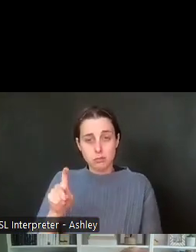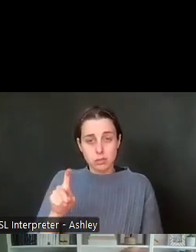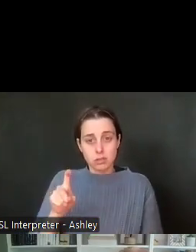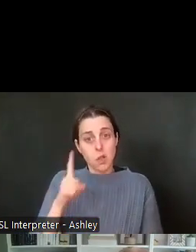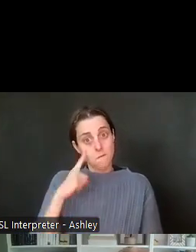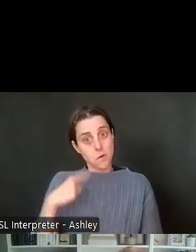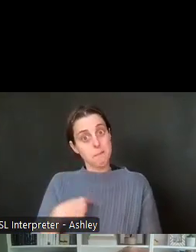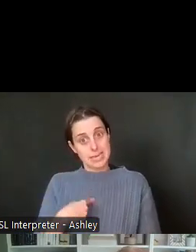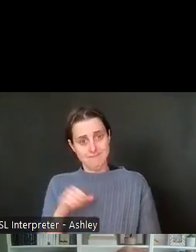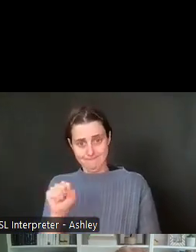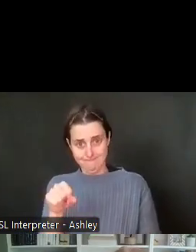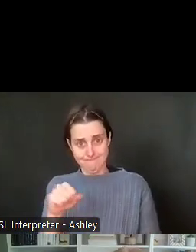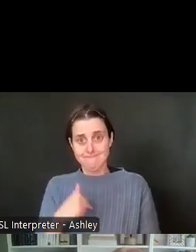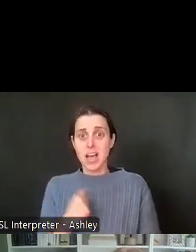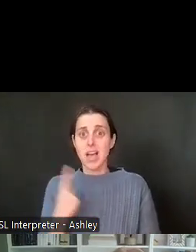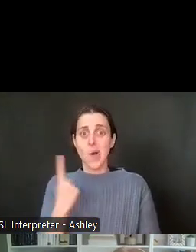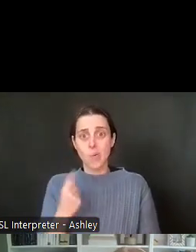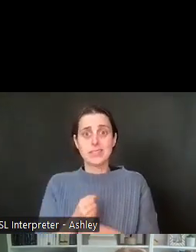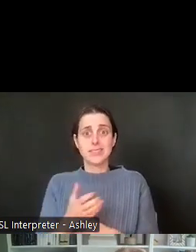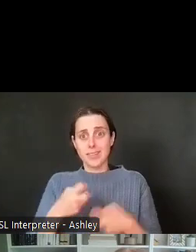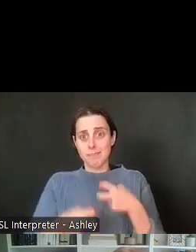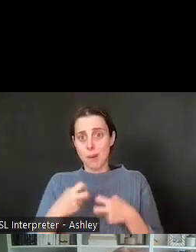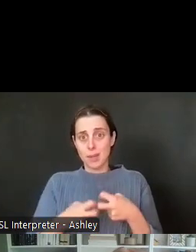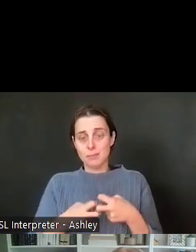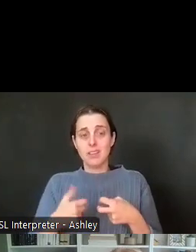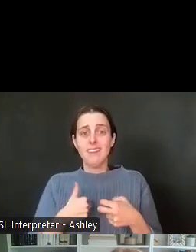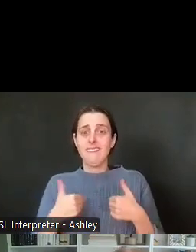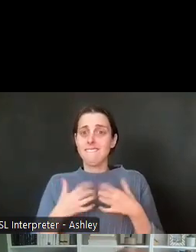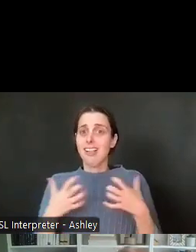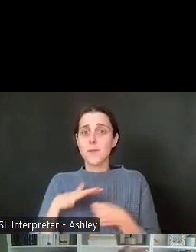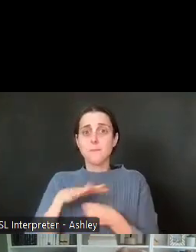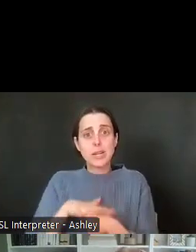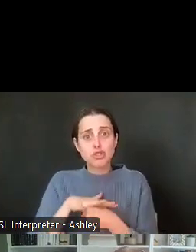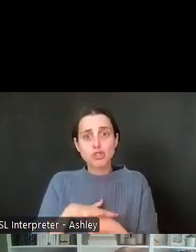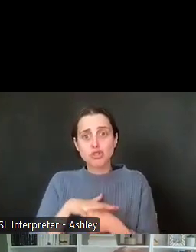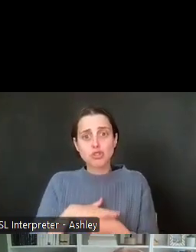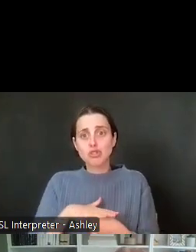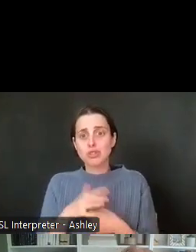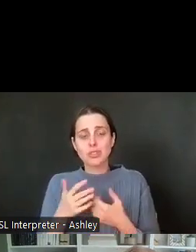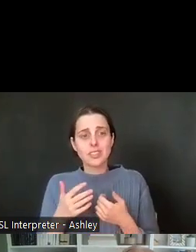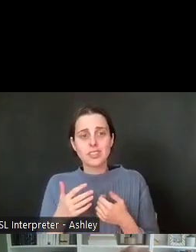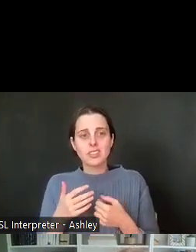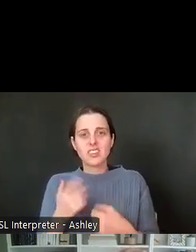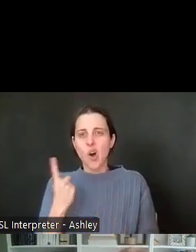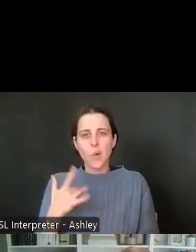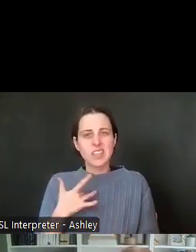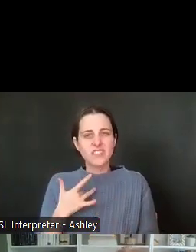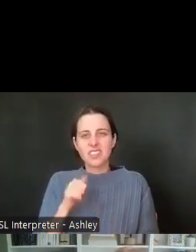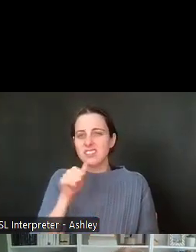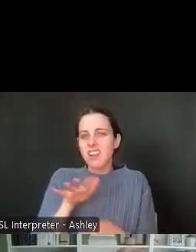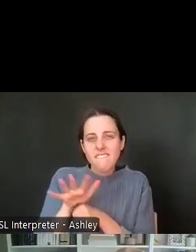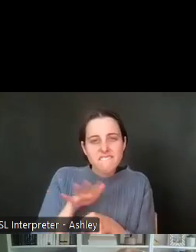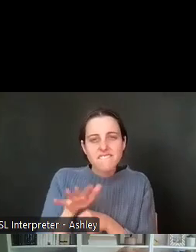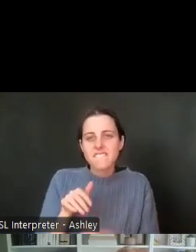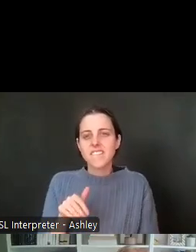was yes. So much of that pressure of how I shared wherever I was, I didn't feel like it was enough. Whatever I was doing, I didn't feel